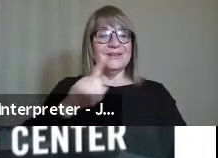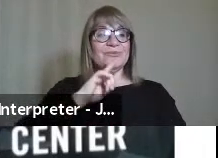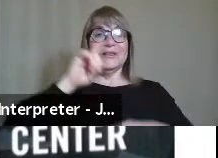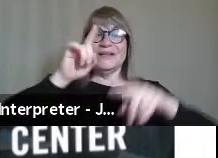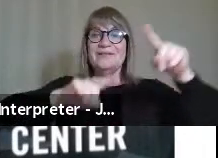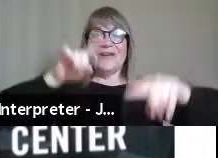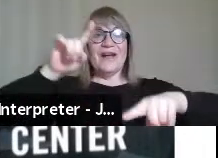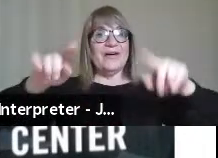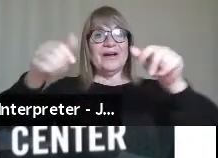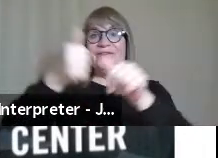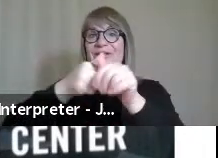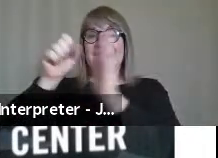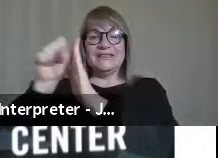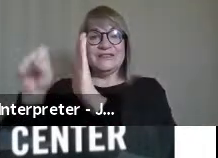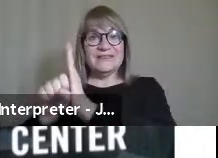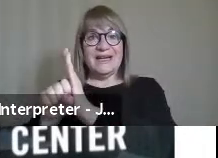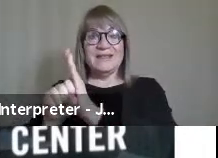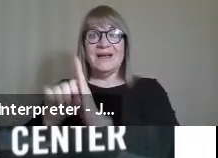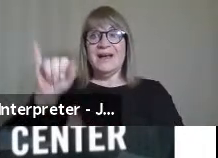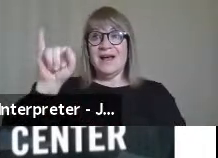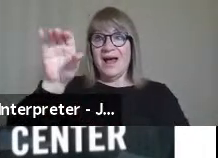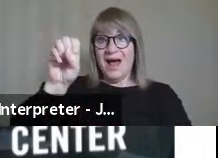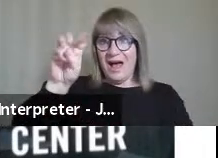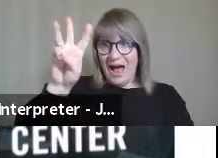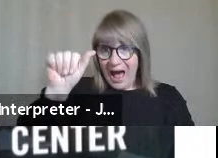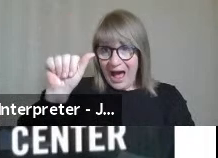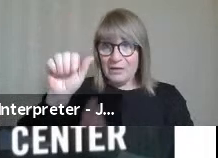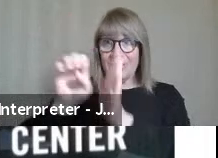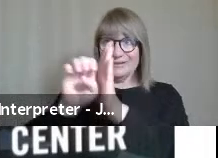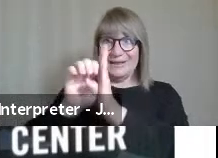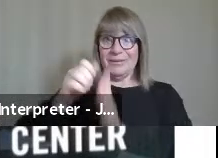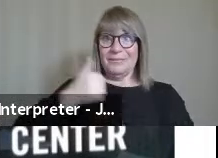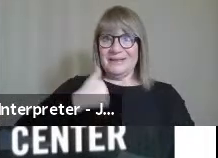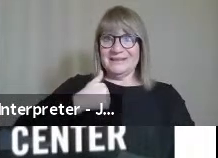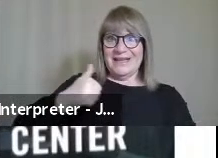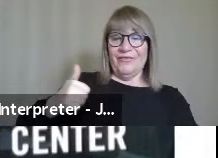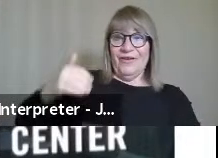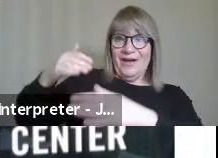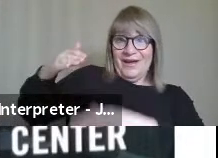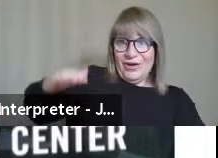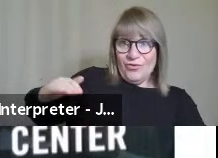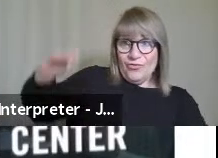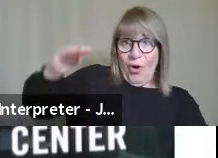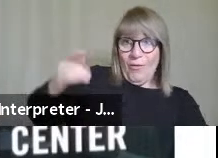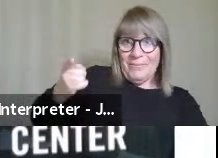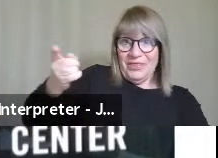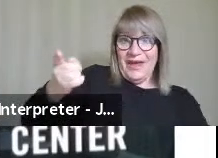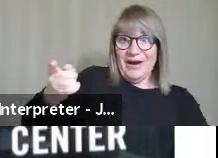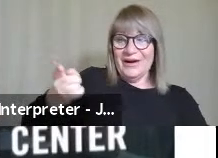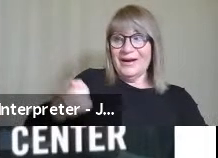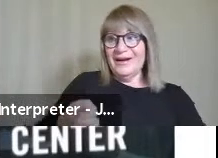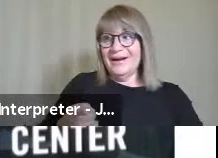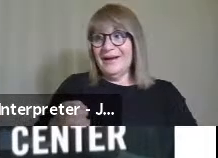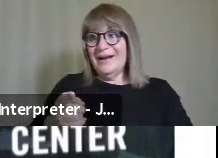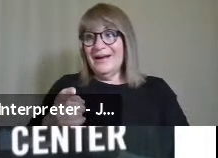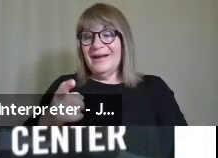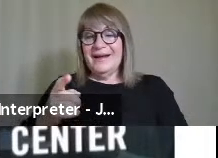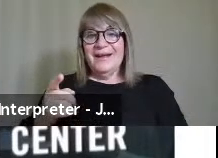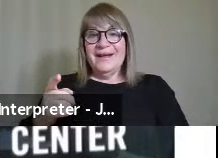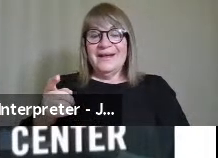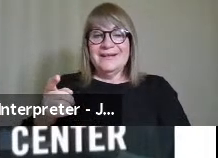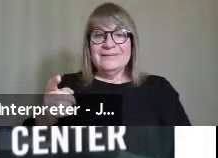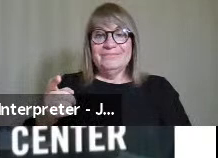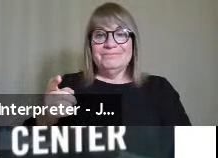state in the case of iowa which is where where i grew up and where juan and i are both affiliated with the university of